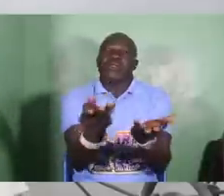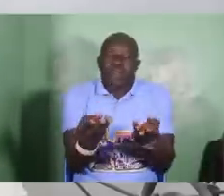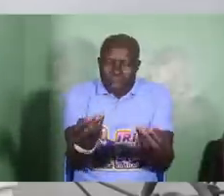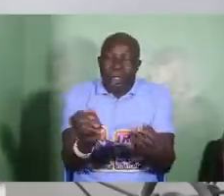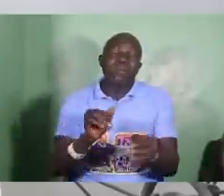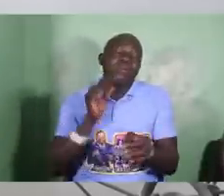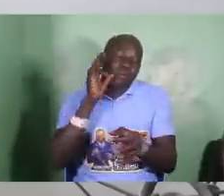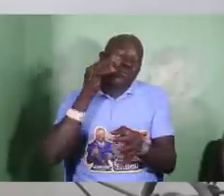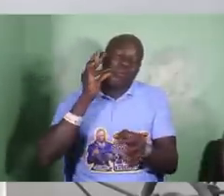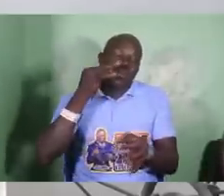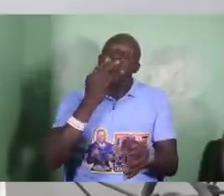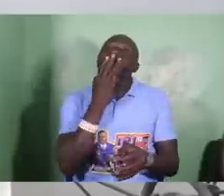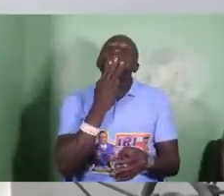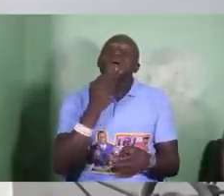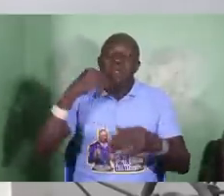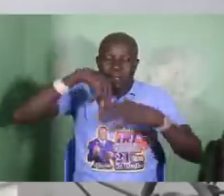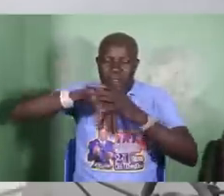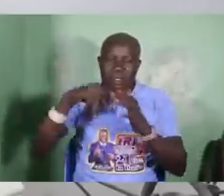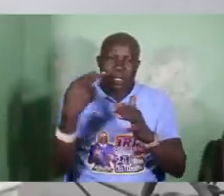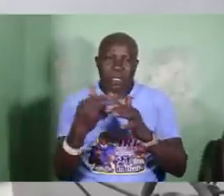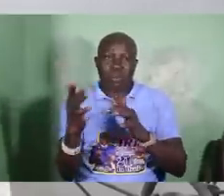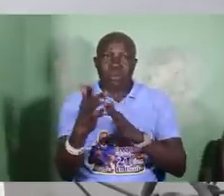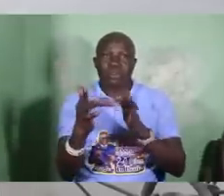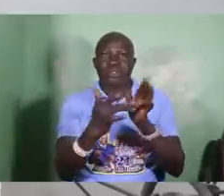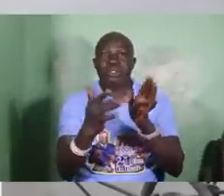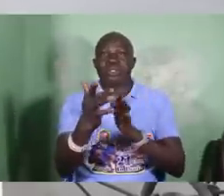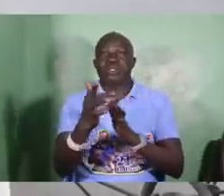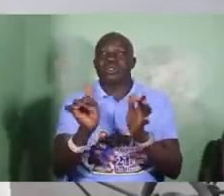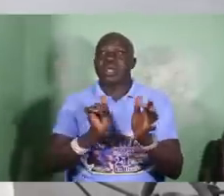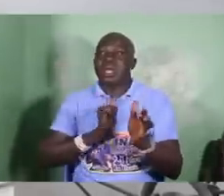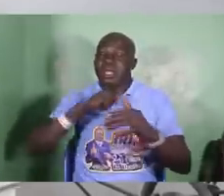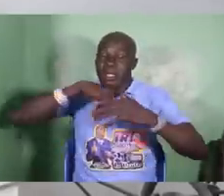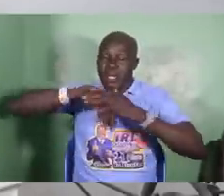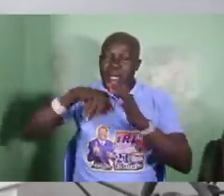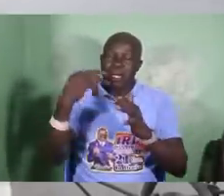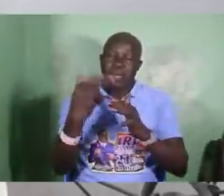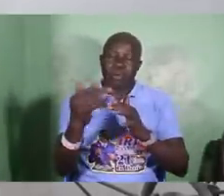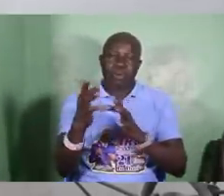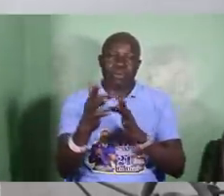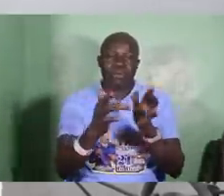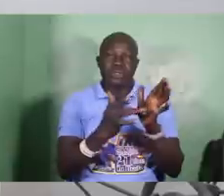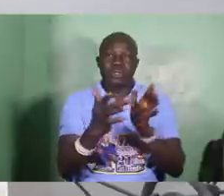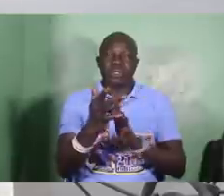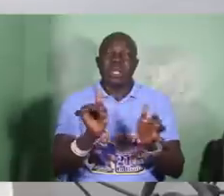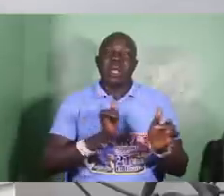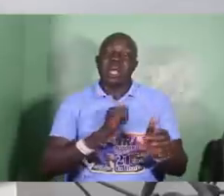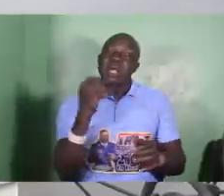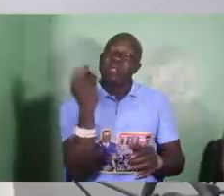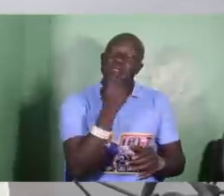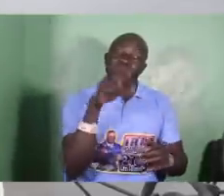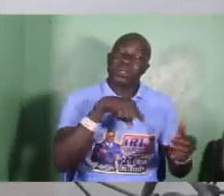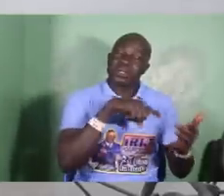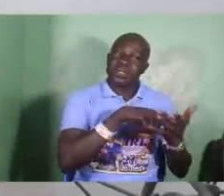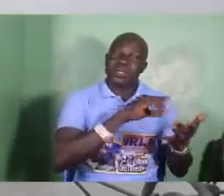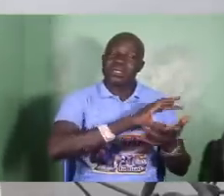Your land should flow with honey. In the name of Jesus. In the name of Jesus. I speak this